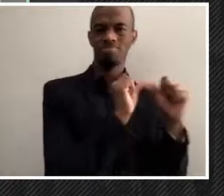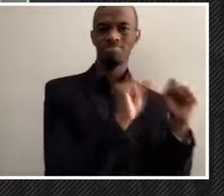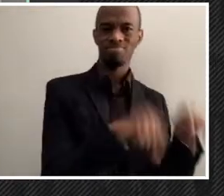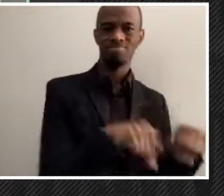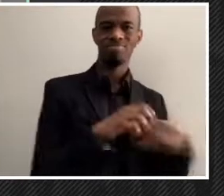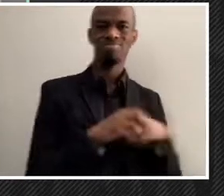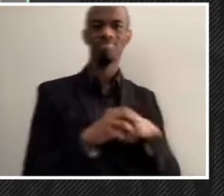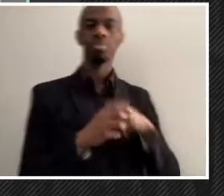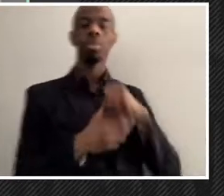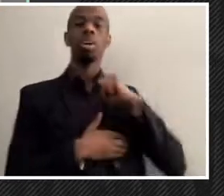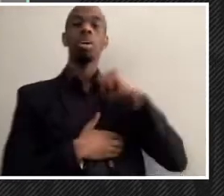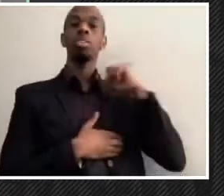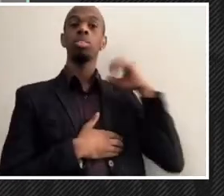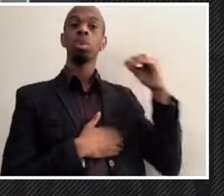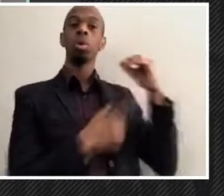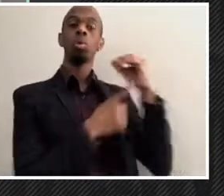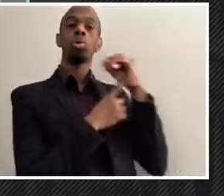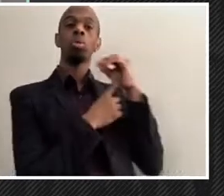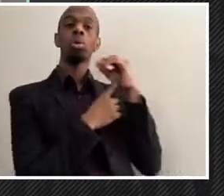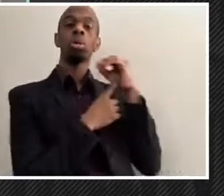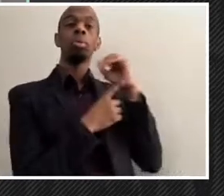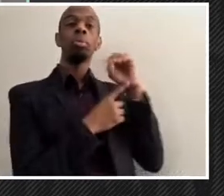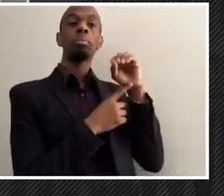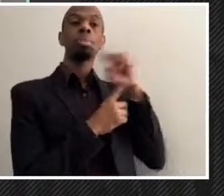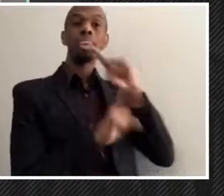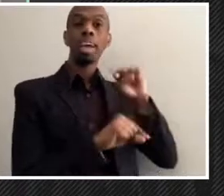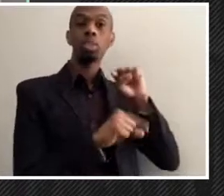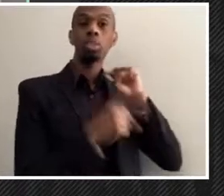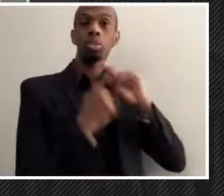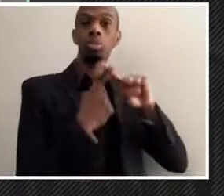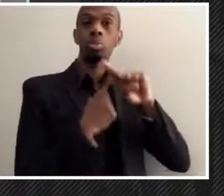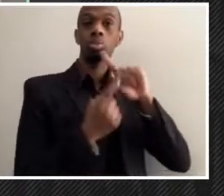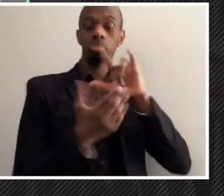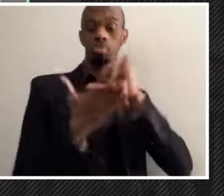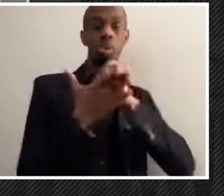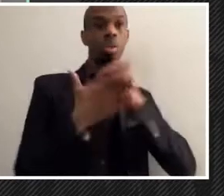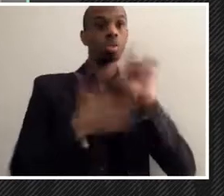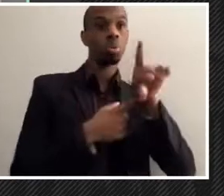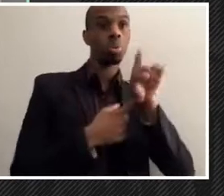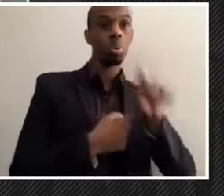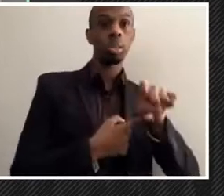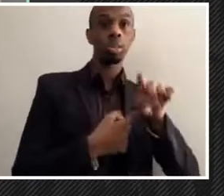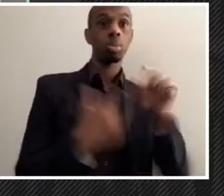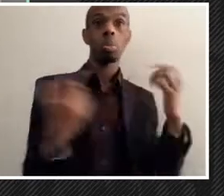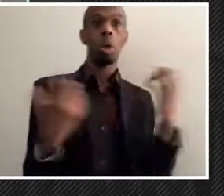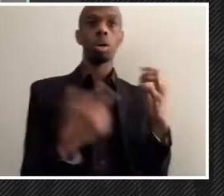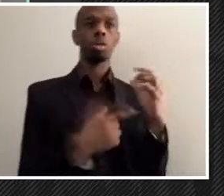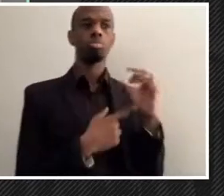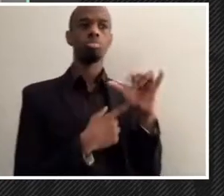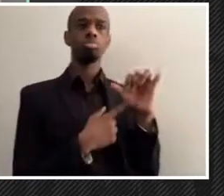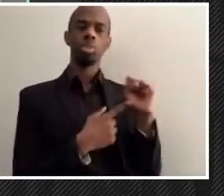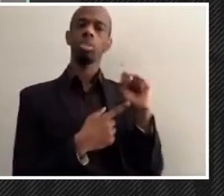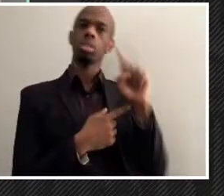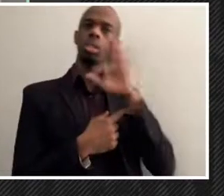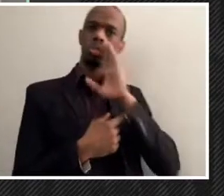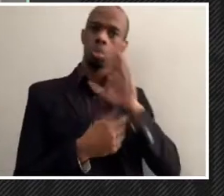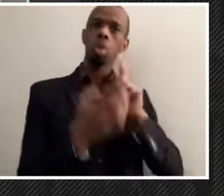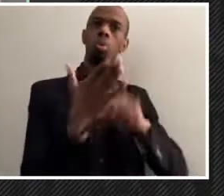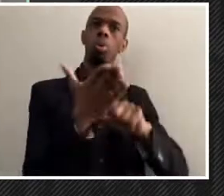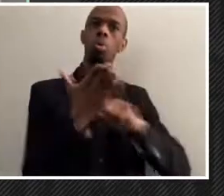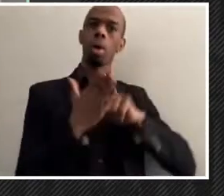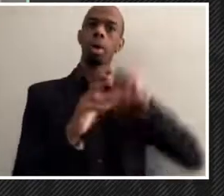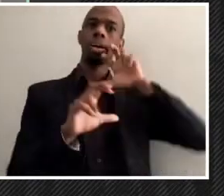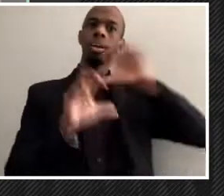are yes, we also need to have an investment conversation as well. But in our case, where I'm at the ACLU of